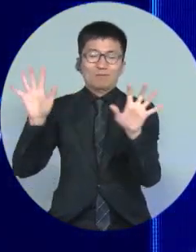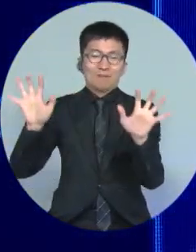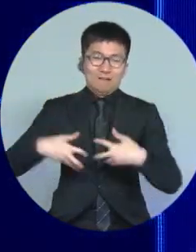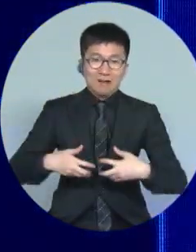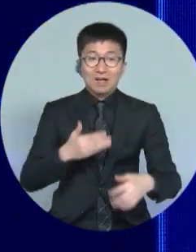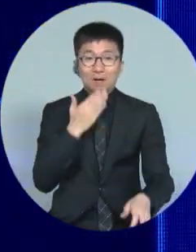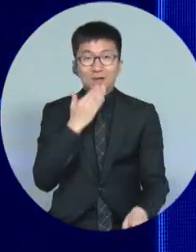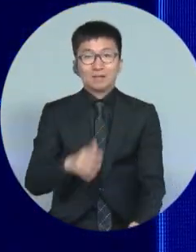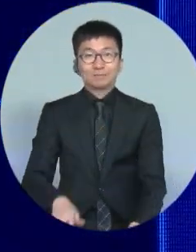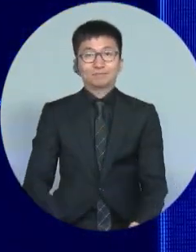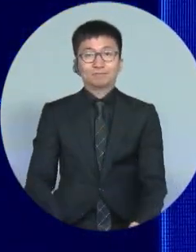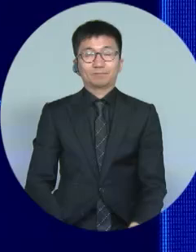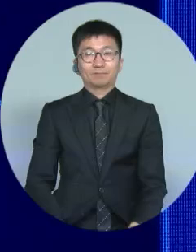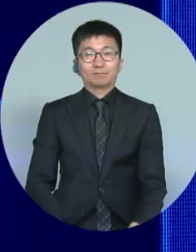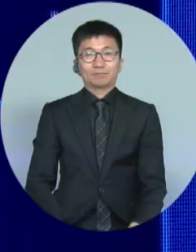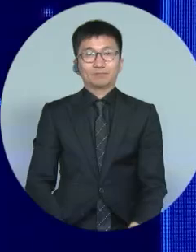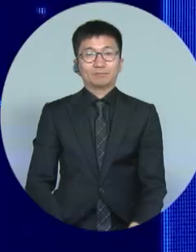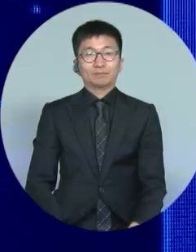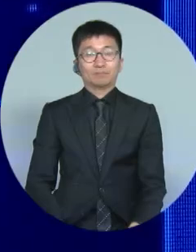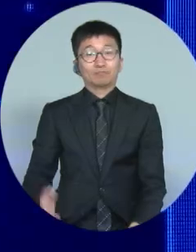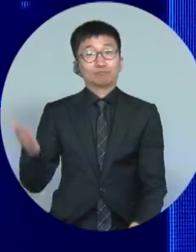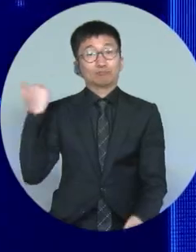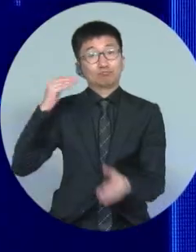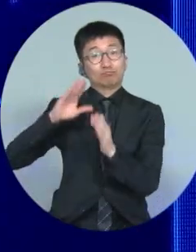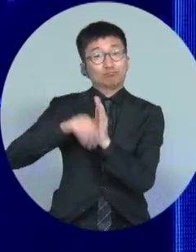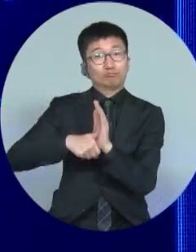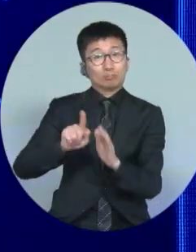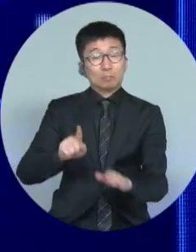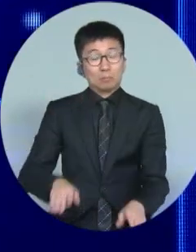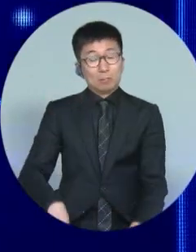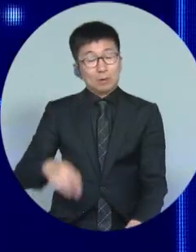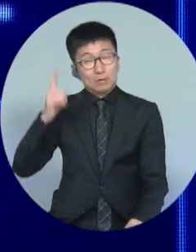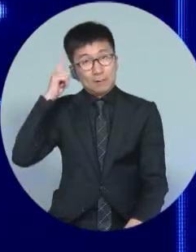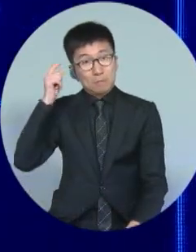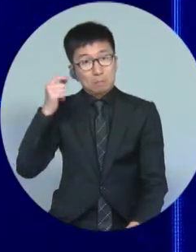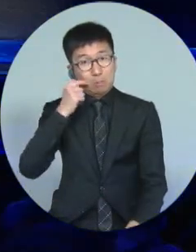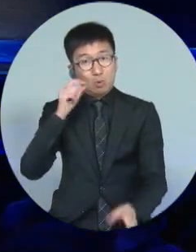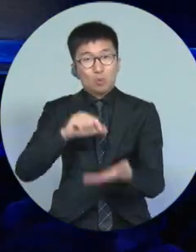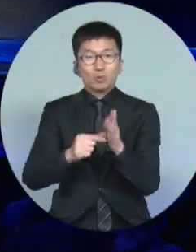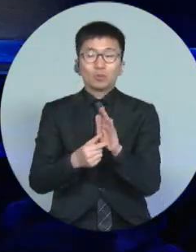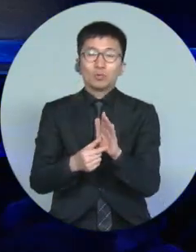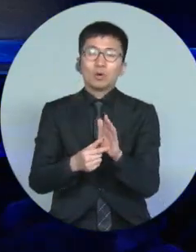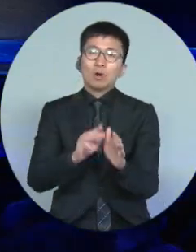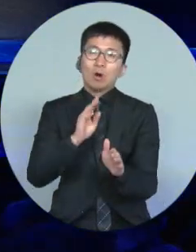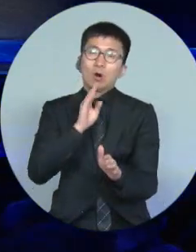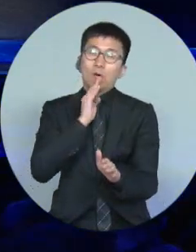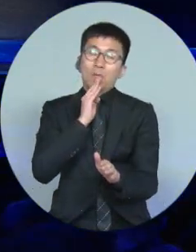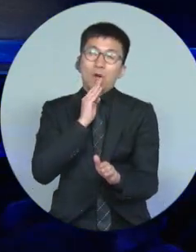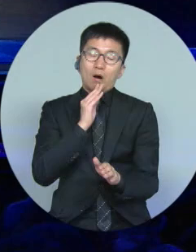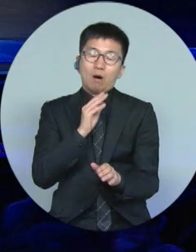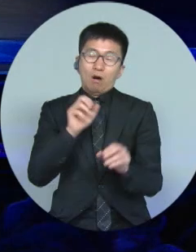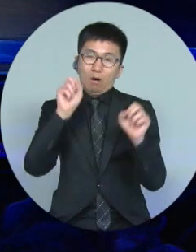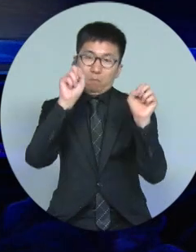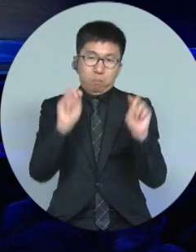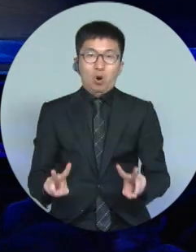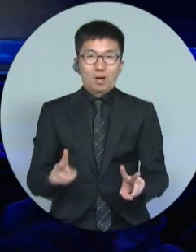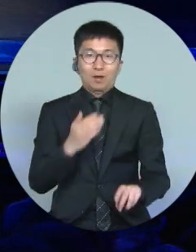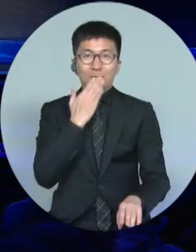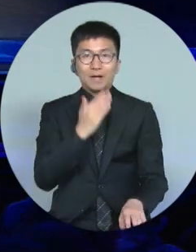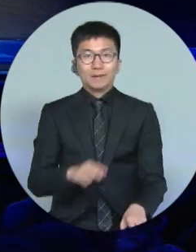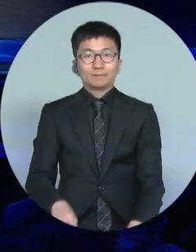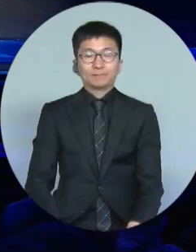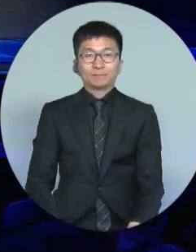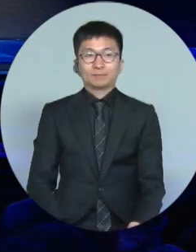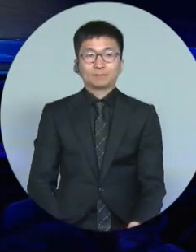mega incomes for those who had the technologies. And it fundamentally changed